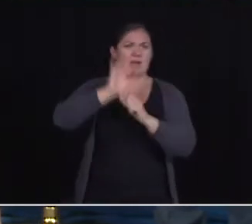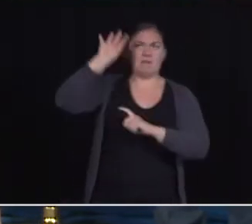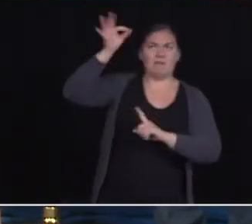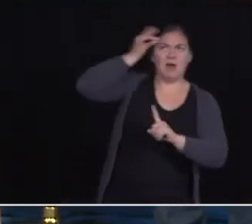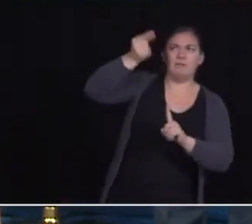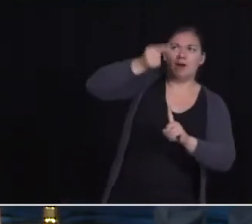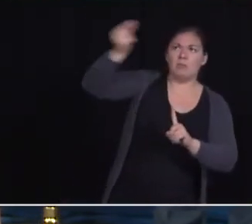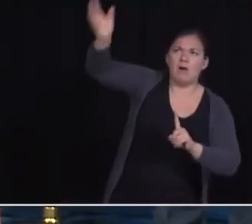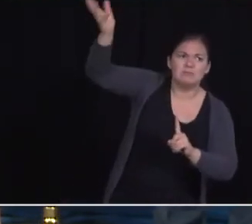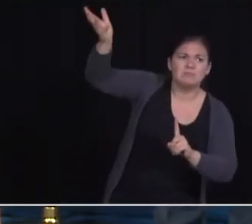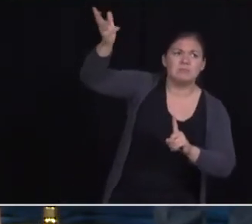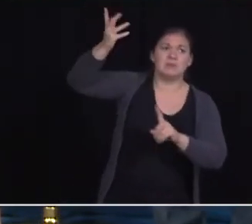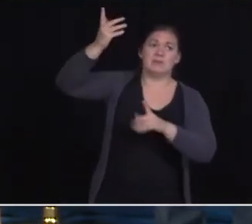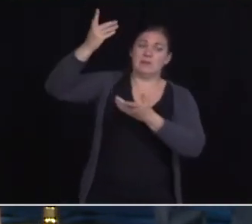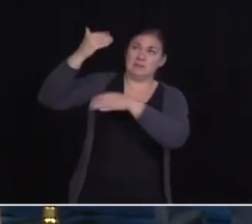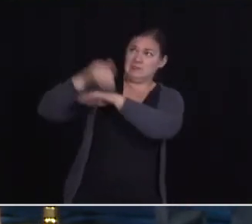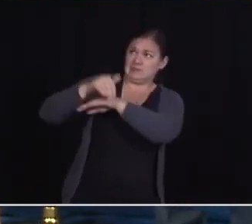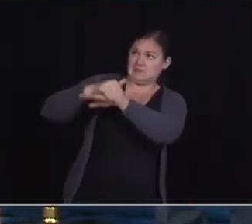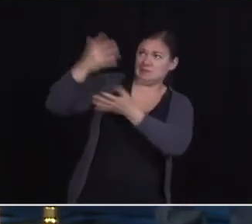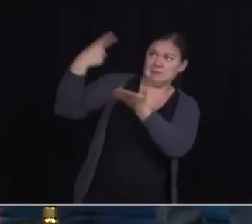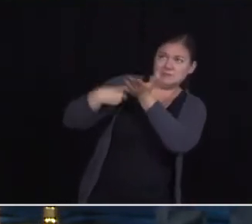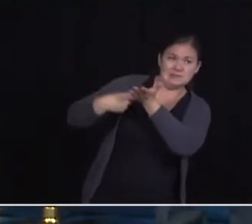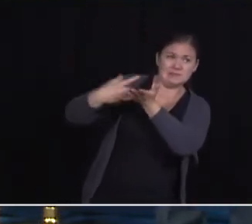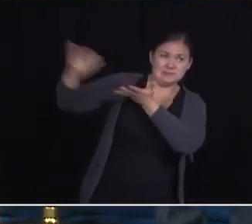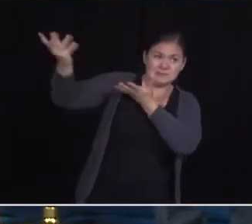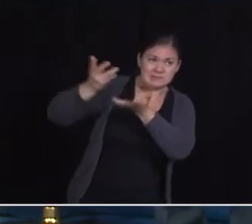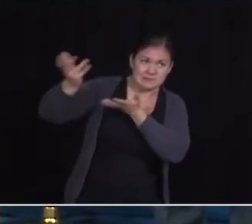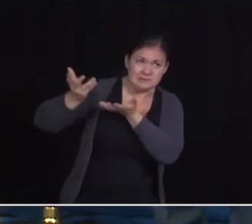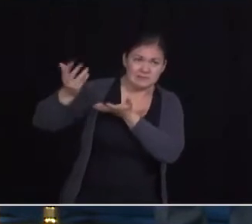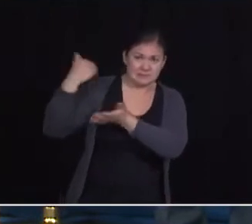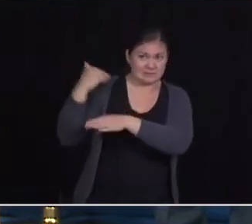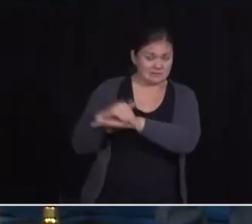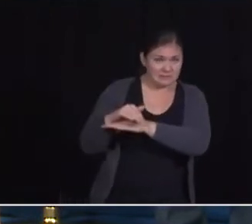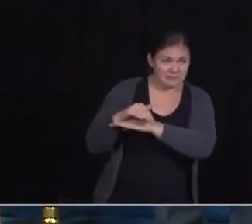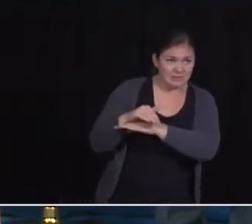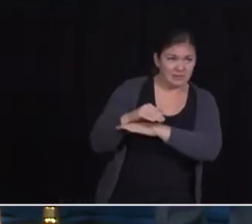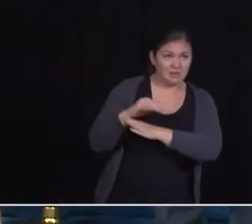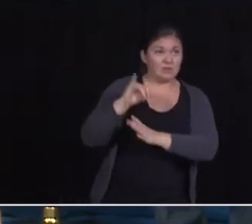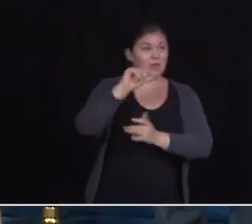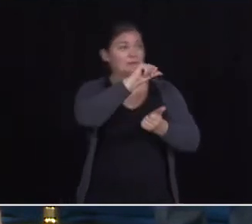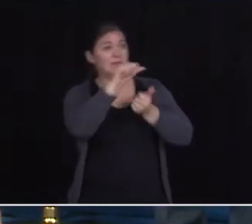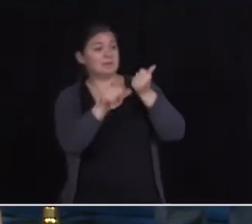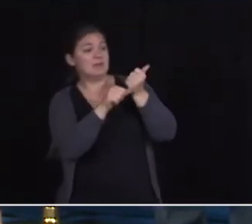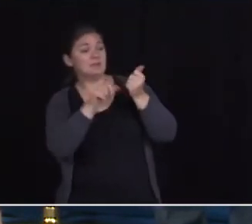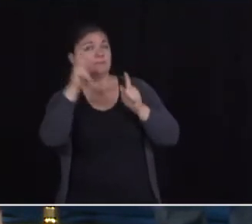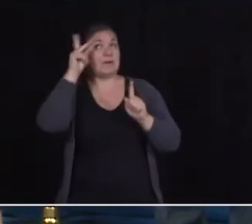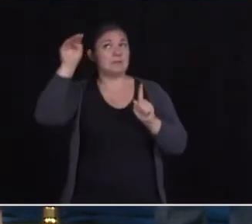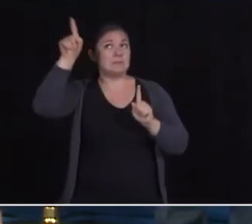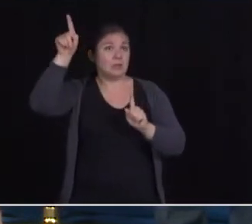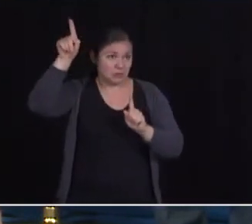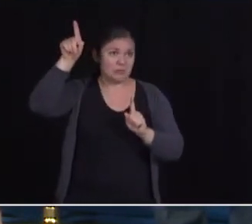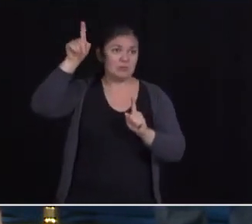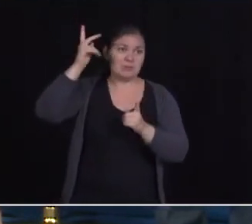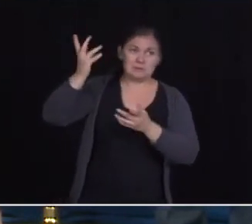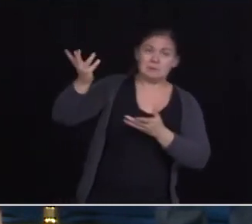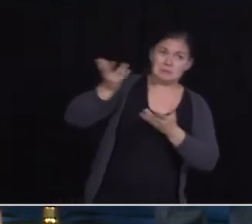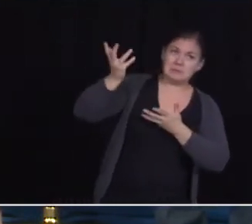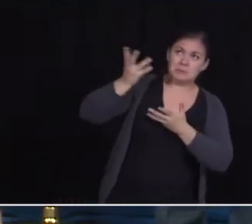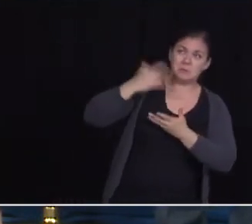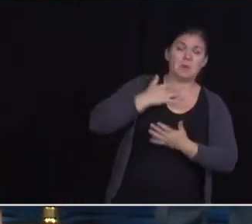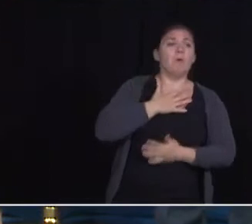Prime Minister, I know that the Deputy Prime Minister was quite moved by the Premier's saying, you know, we need to get